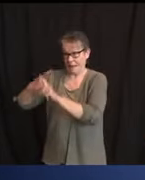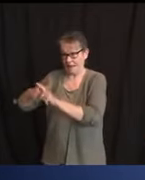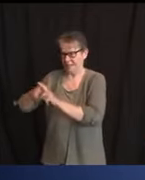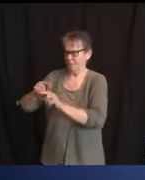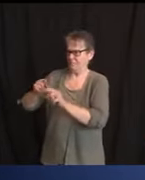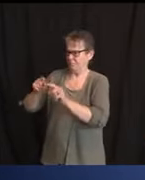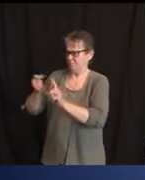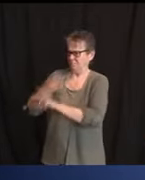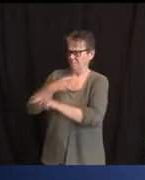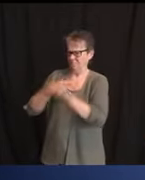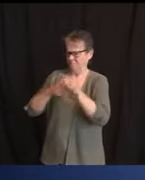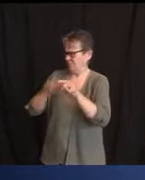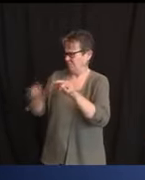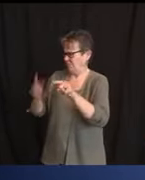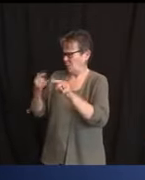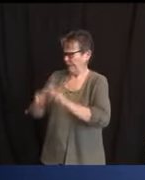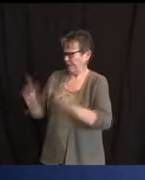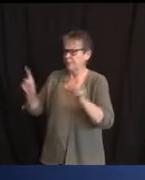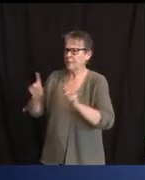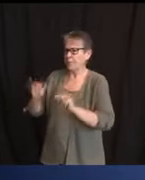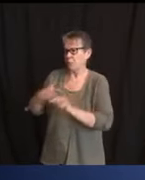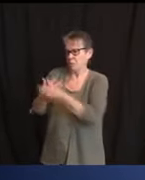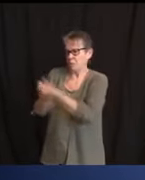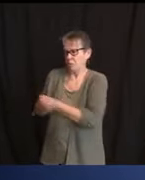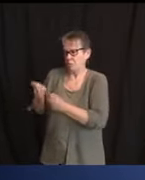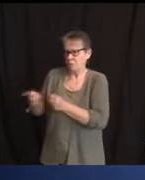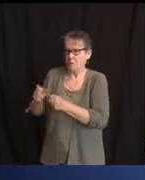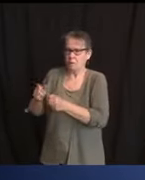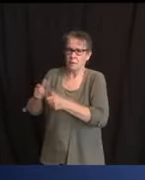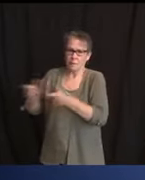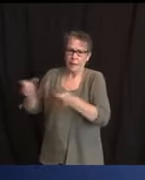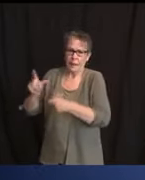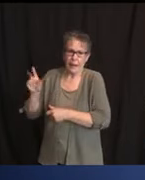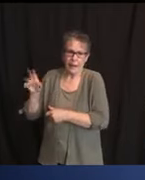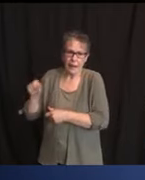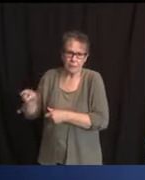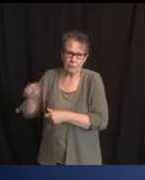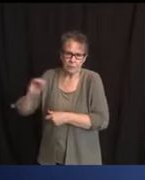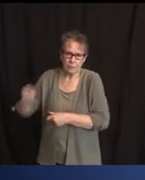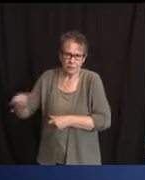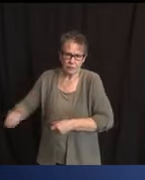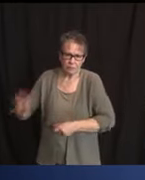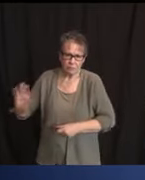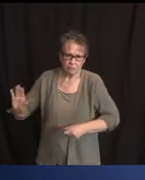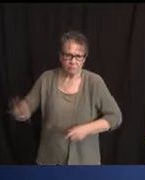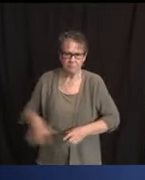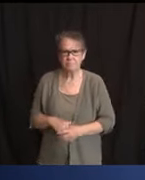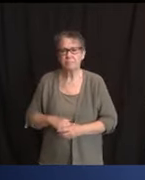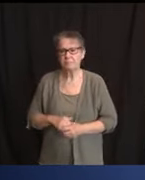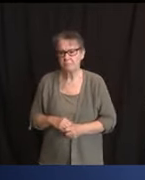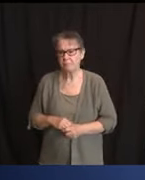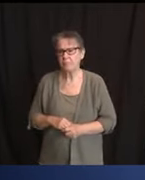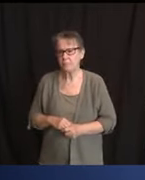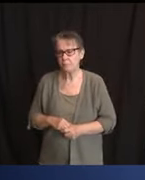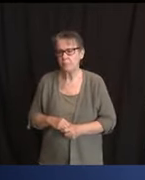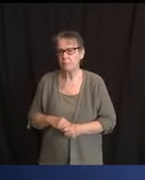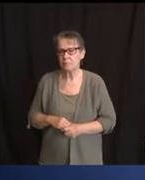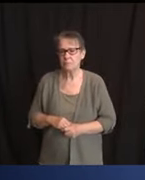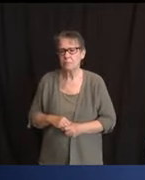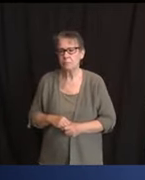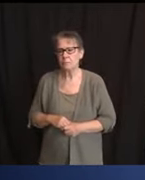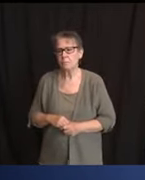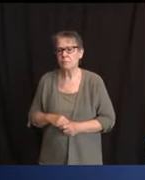that. And briefly about the question about the pediatric multisystem inflammatory syndrome, or